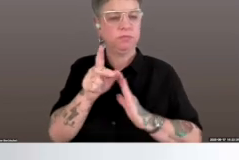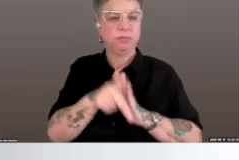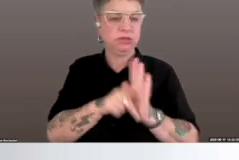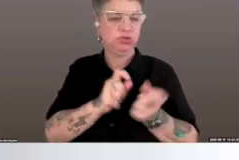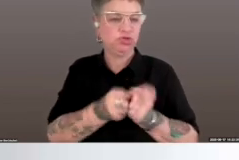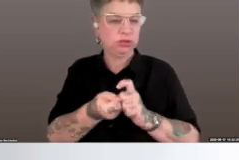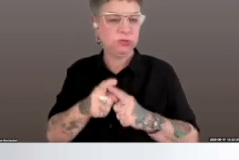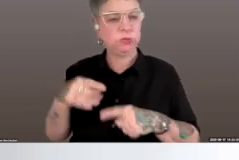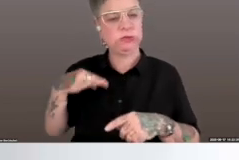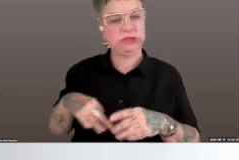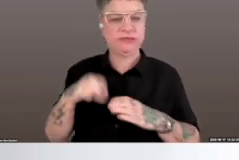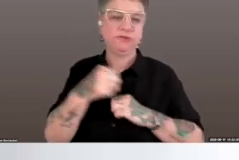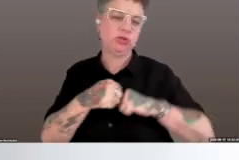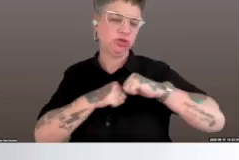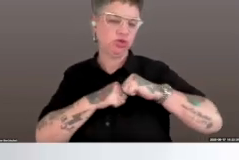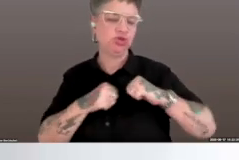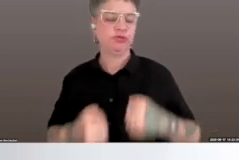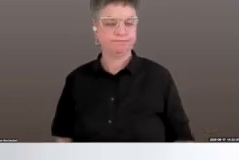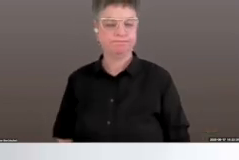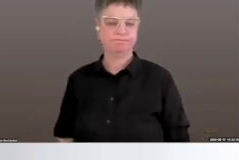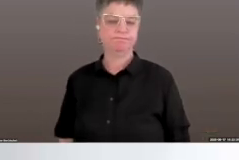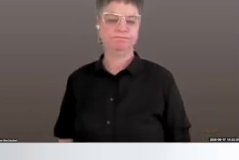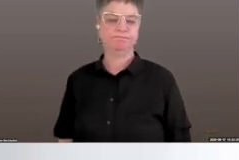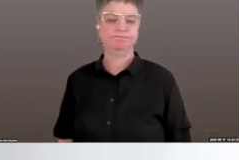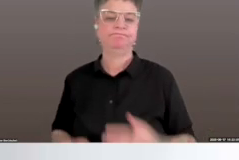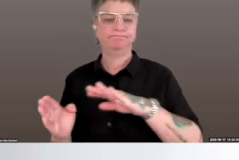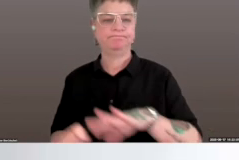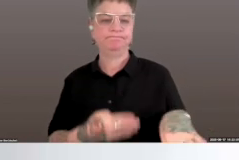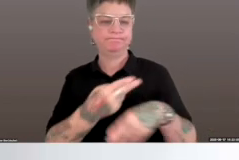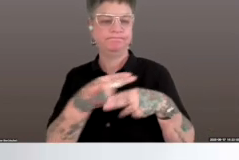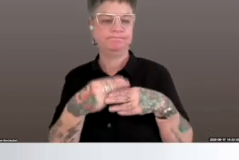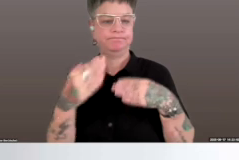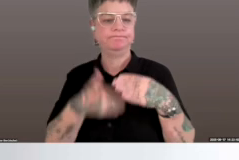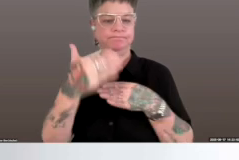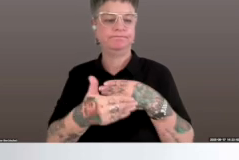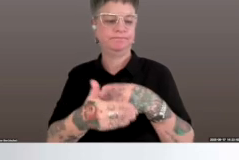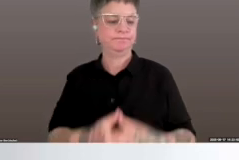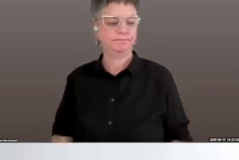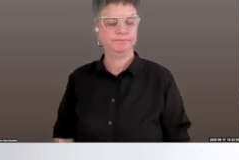the incentive structure. Next slide, please.